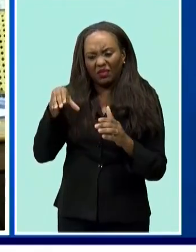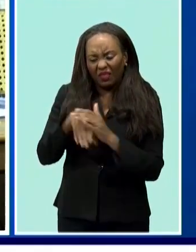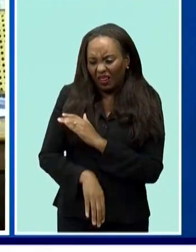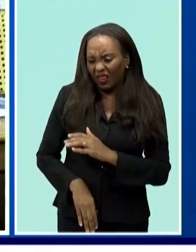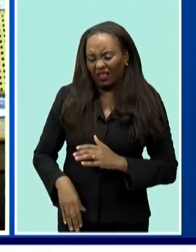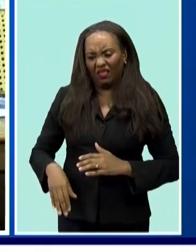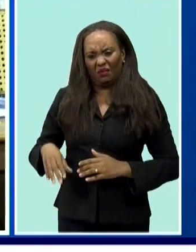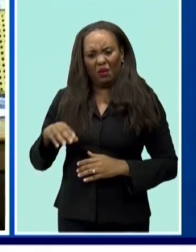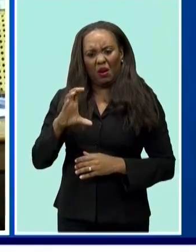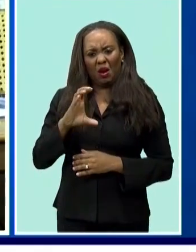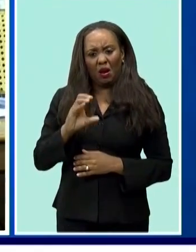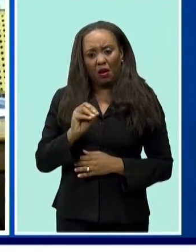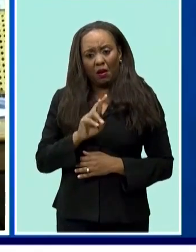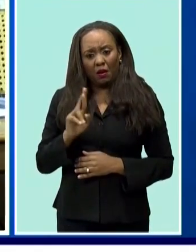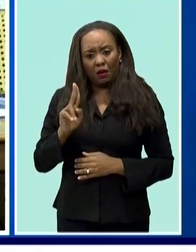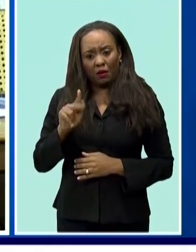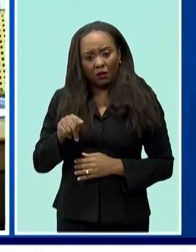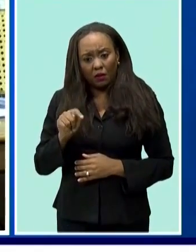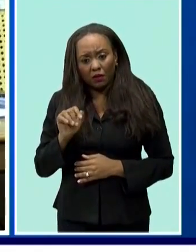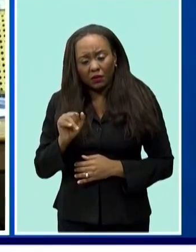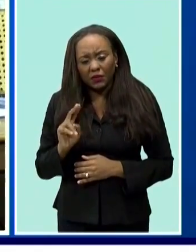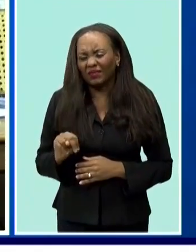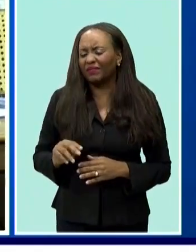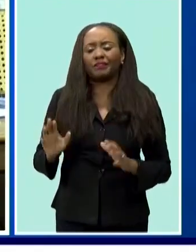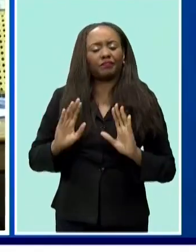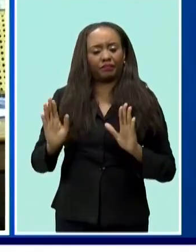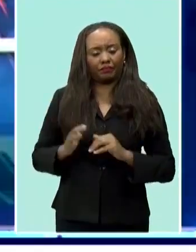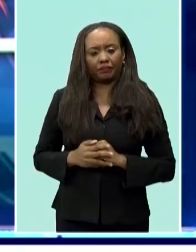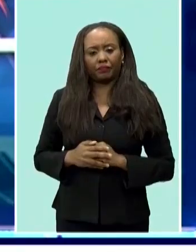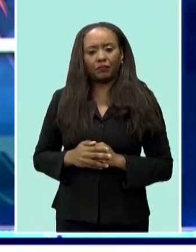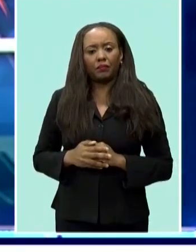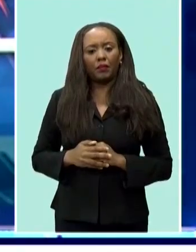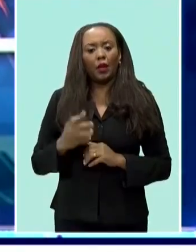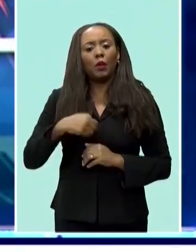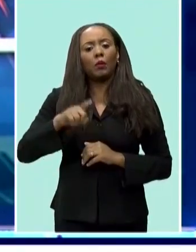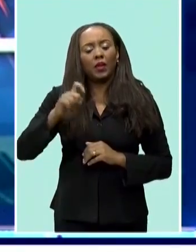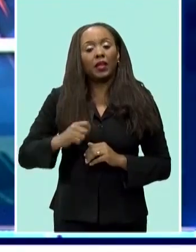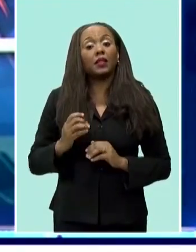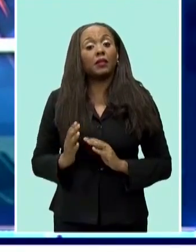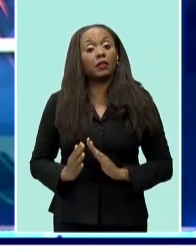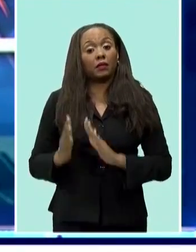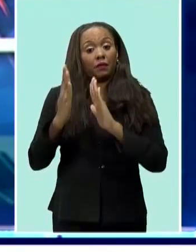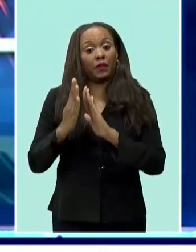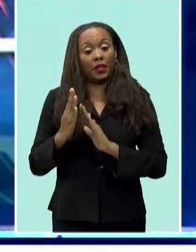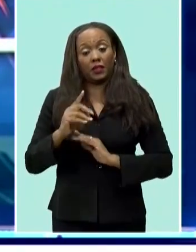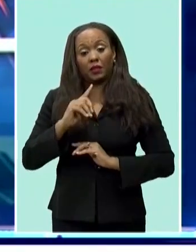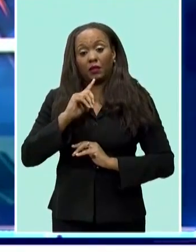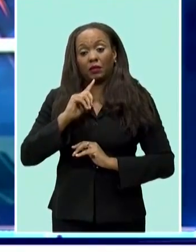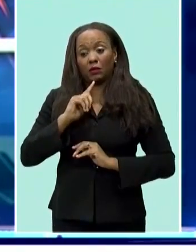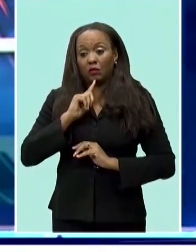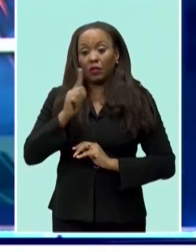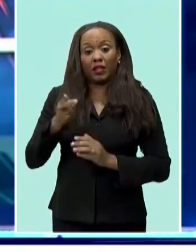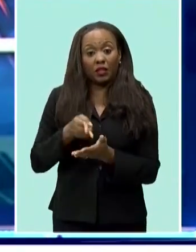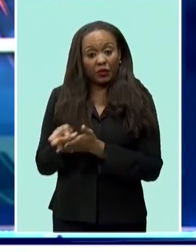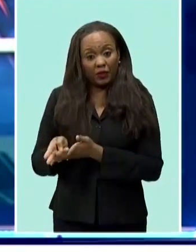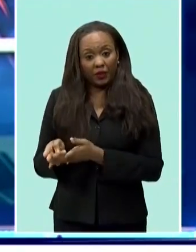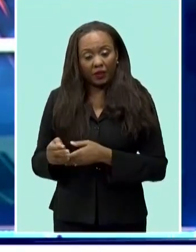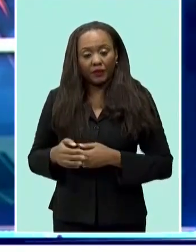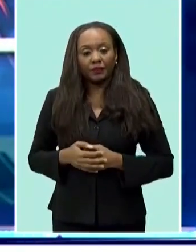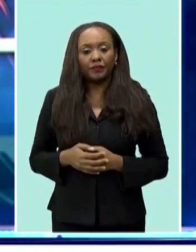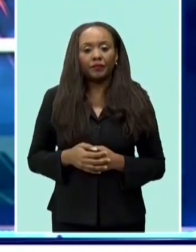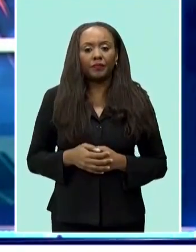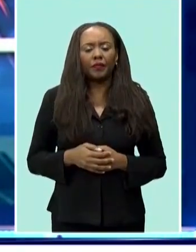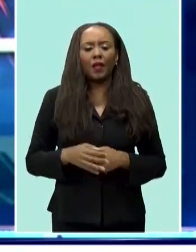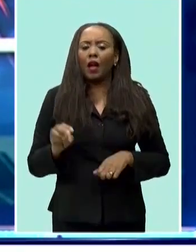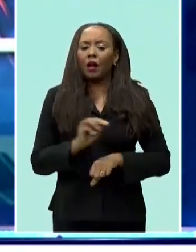We are already struggling, and that's part of the reality which we face. A government minister has accused some commercial banks